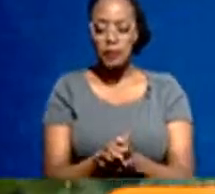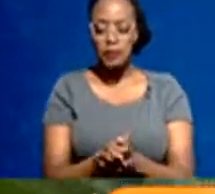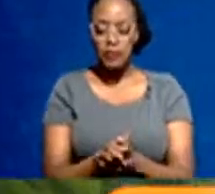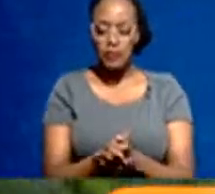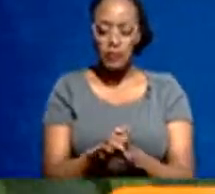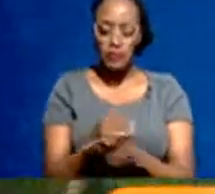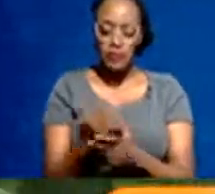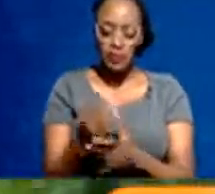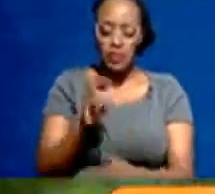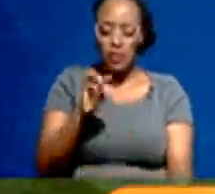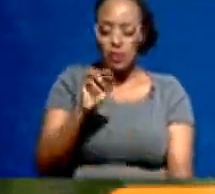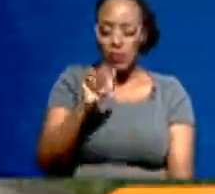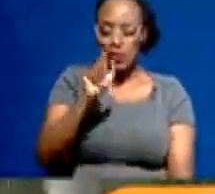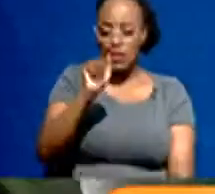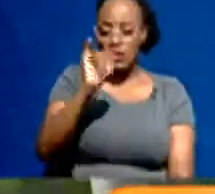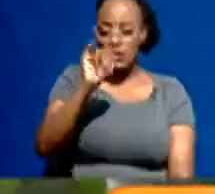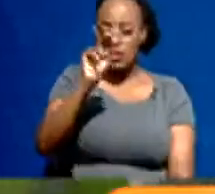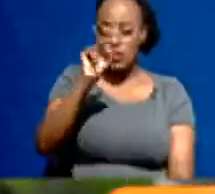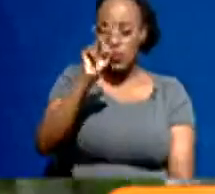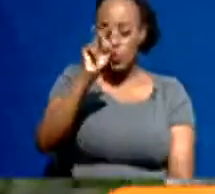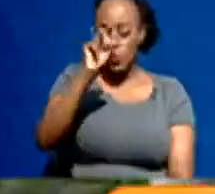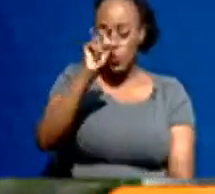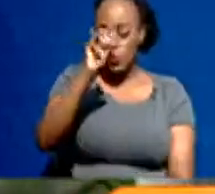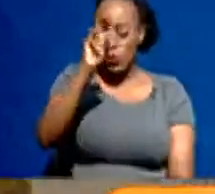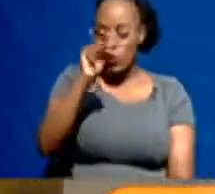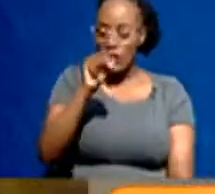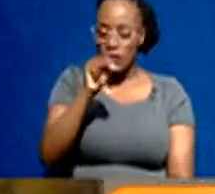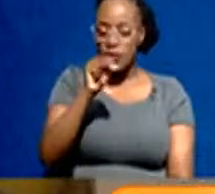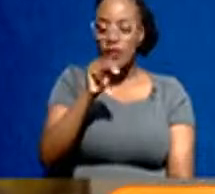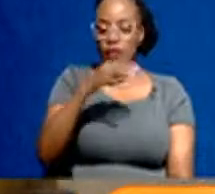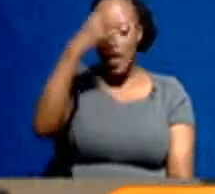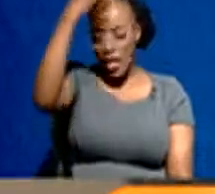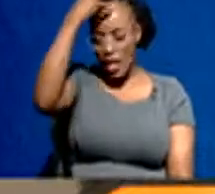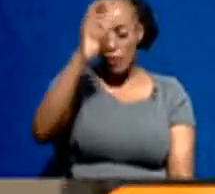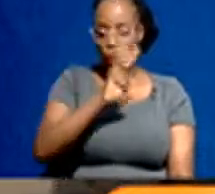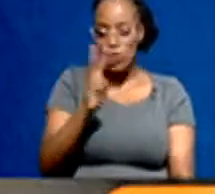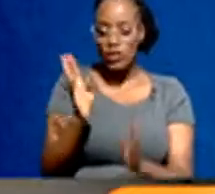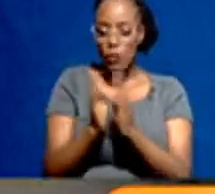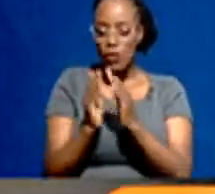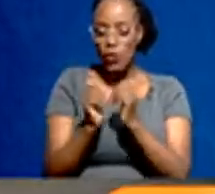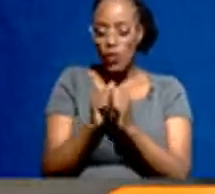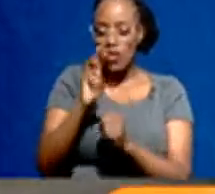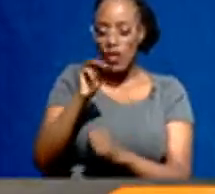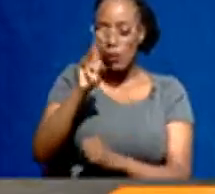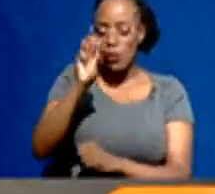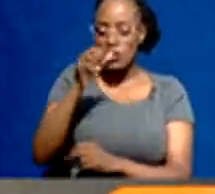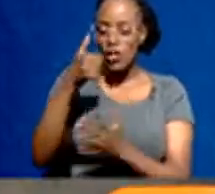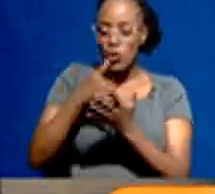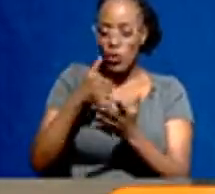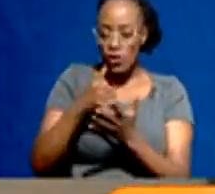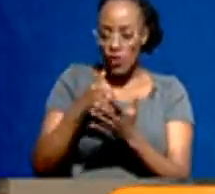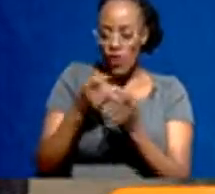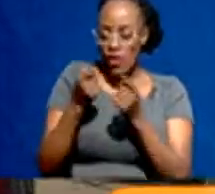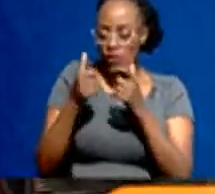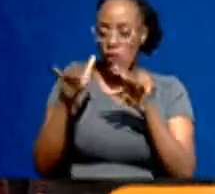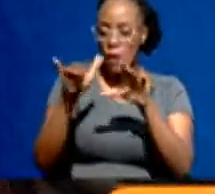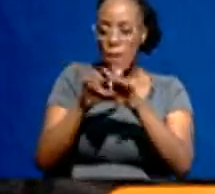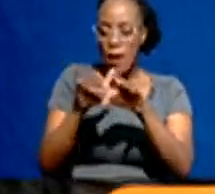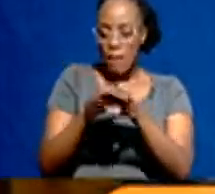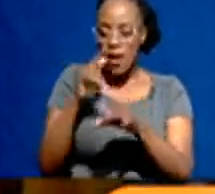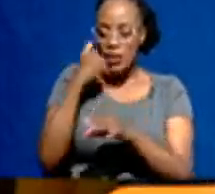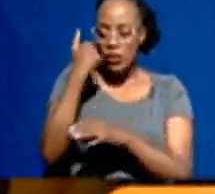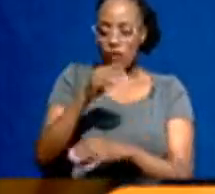In Matondoni village, Lamu West, we meet Swabra Mohamed Musa, who is among the surviving few members